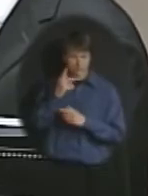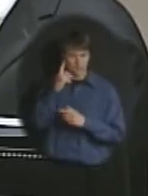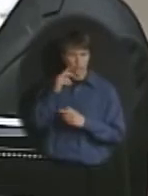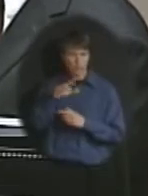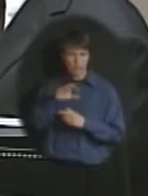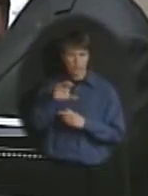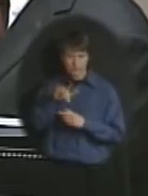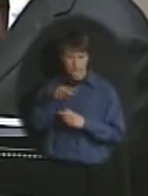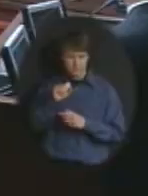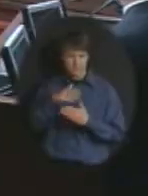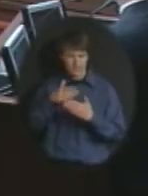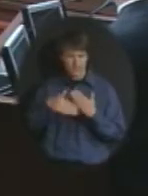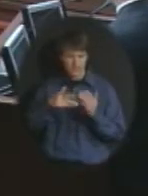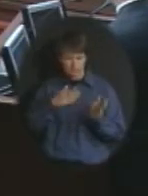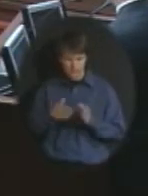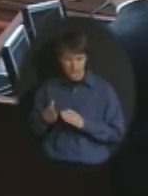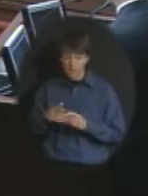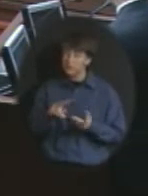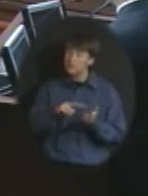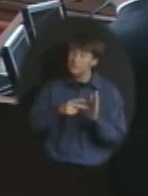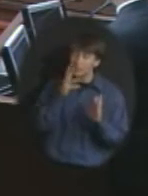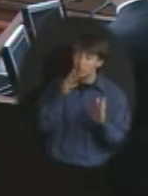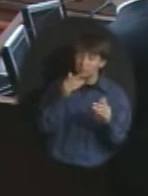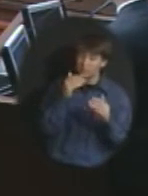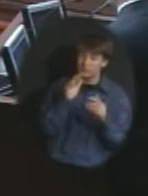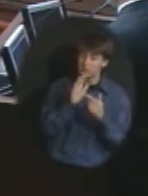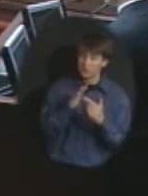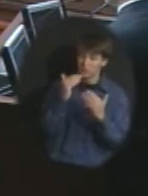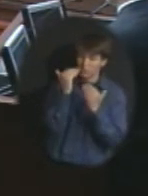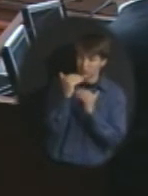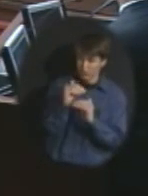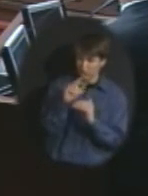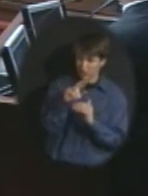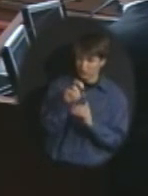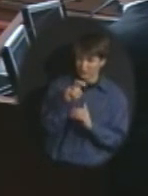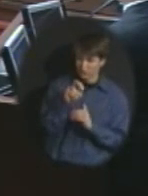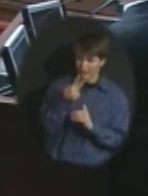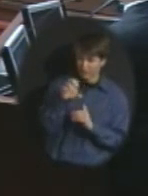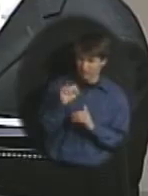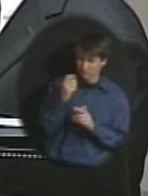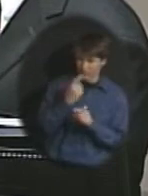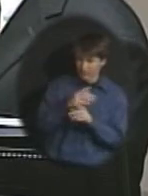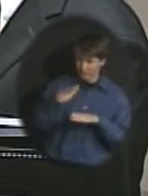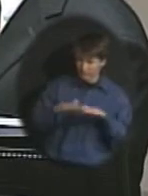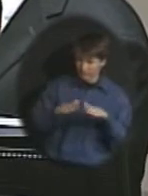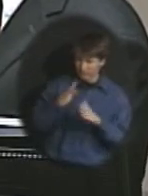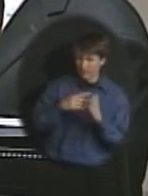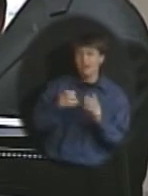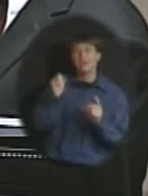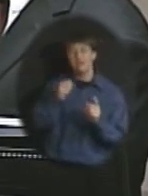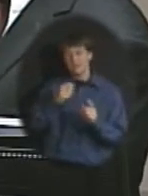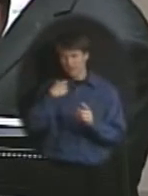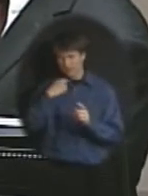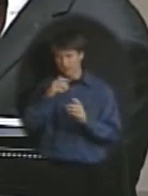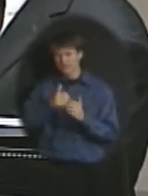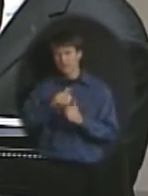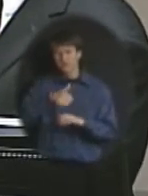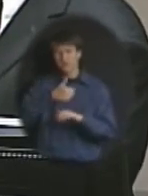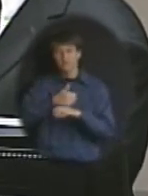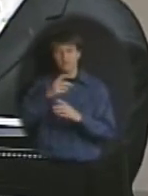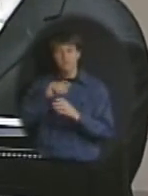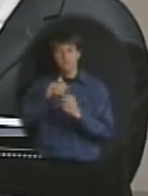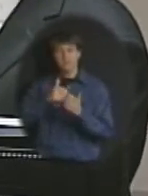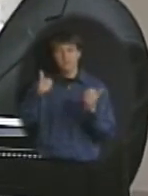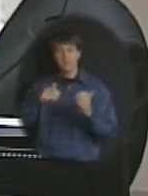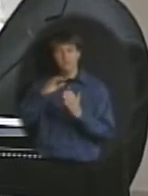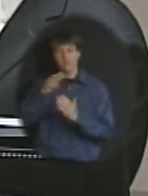of the plan. So this will be shown as restricted reserves Absolutely. on our balance sheet? We'll have to set up a separate fund. It will be a